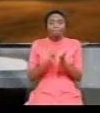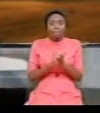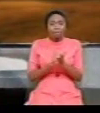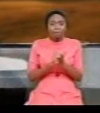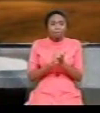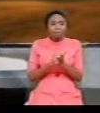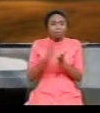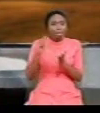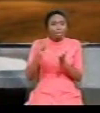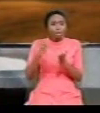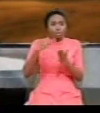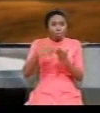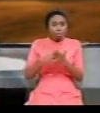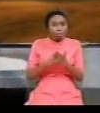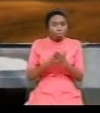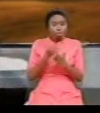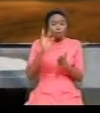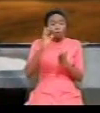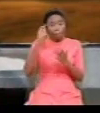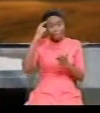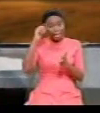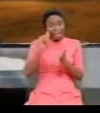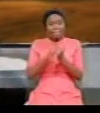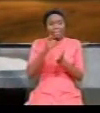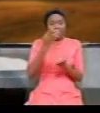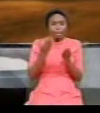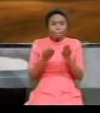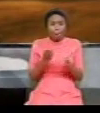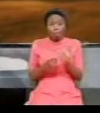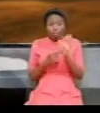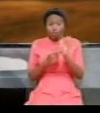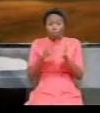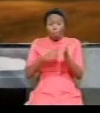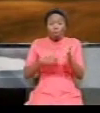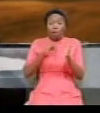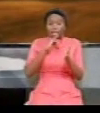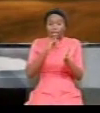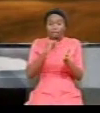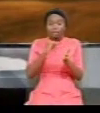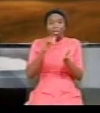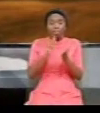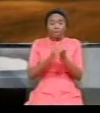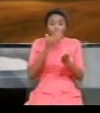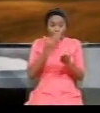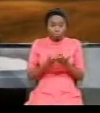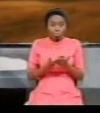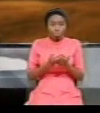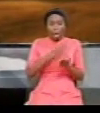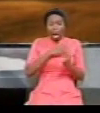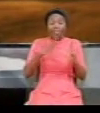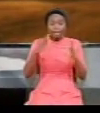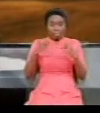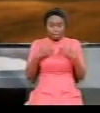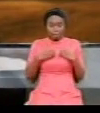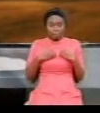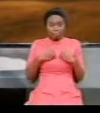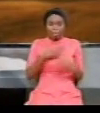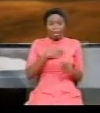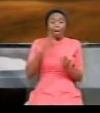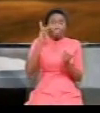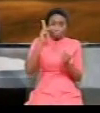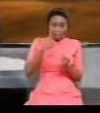the renewing of your mind, that ye may prove what is that good and acceptable